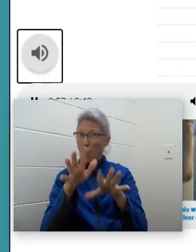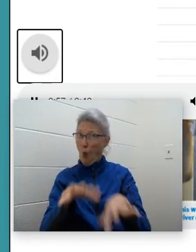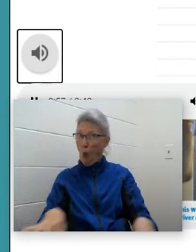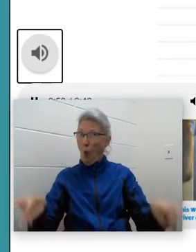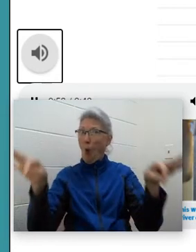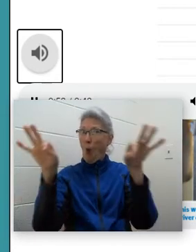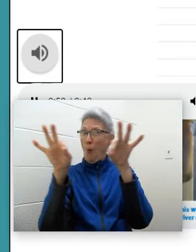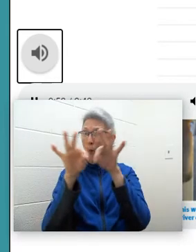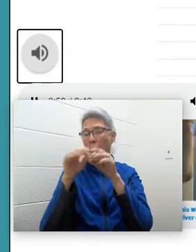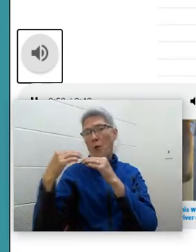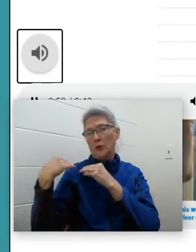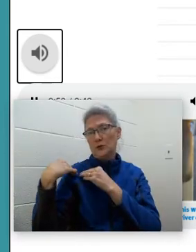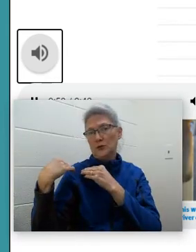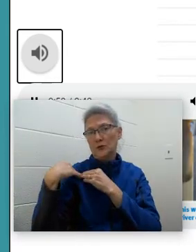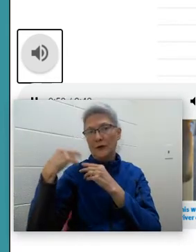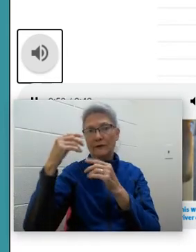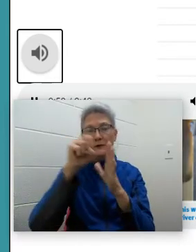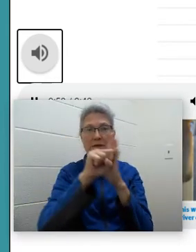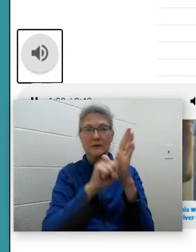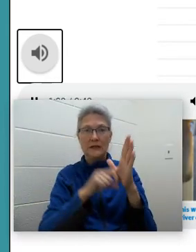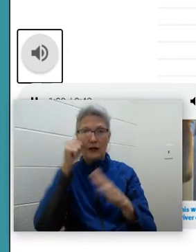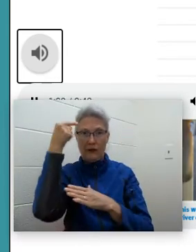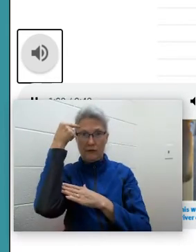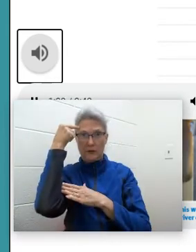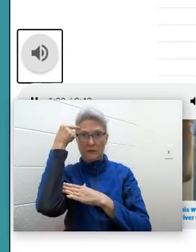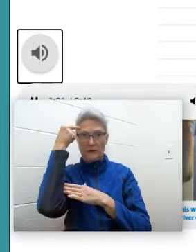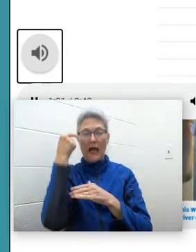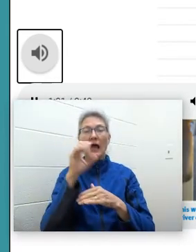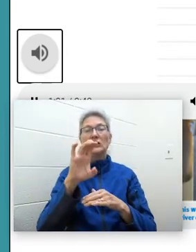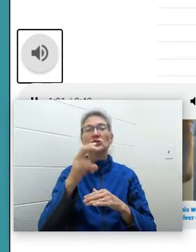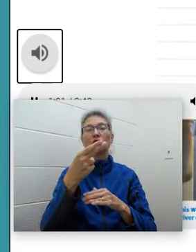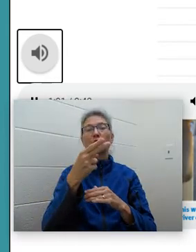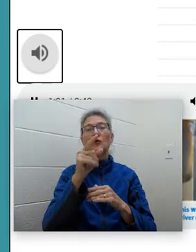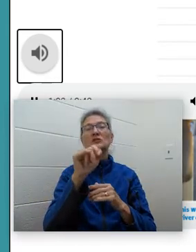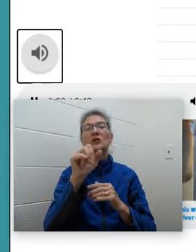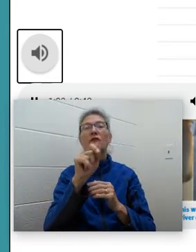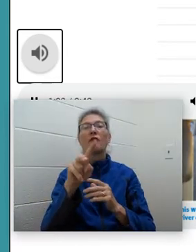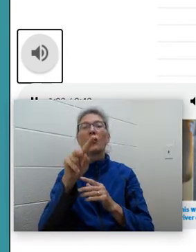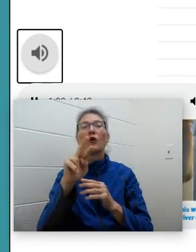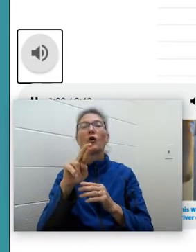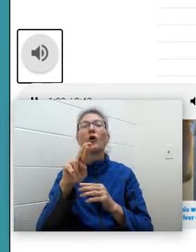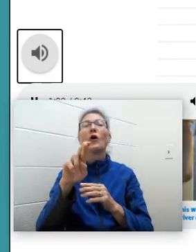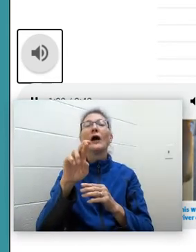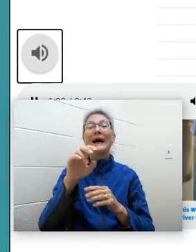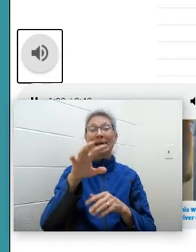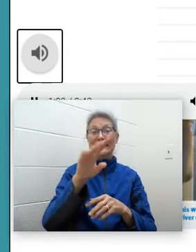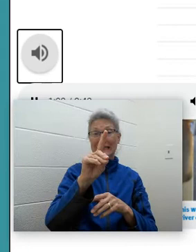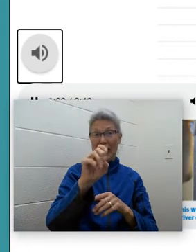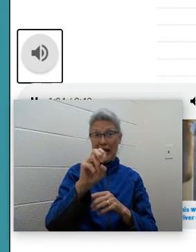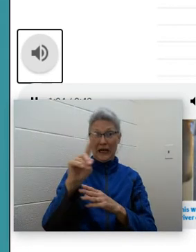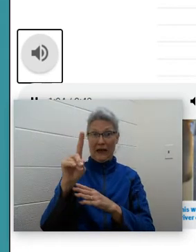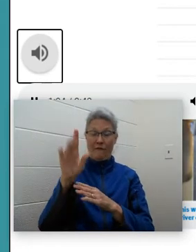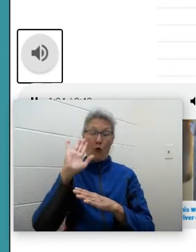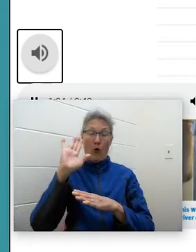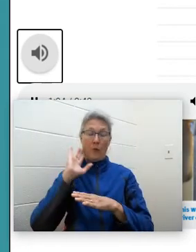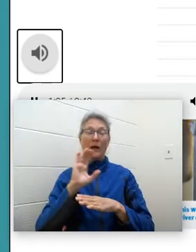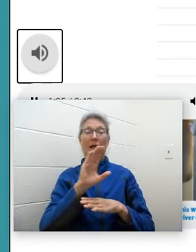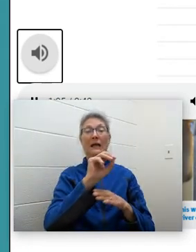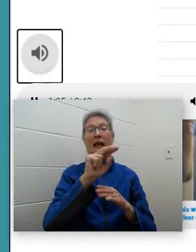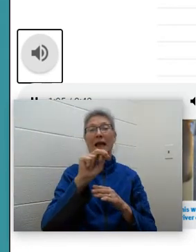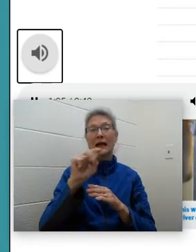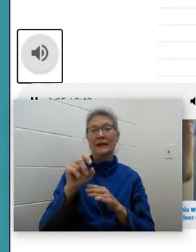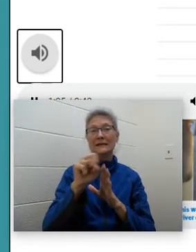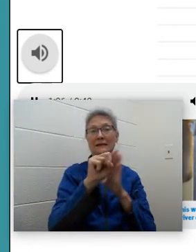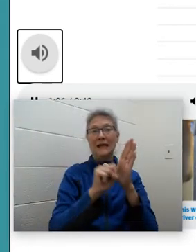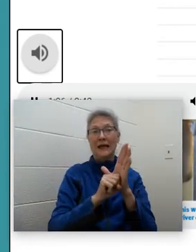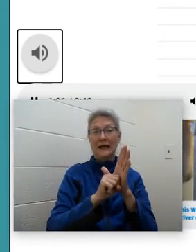responsibility of state governments. As Christopher Dodd, a former Connecticut state senator, said, "America's highways,